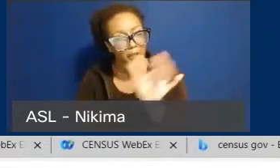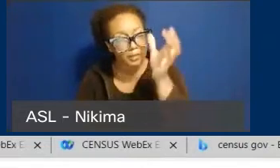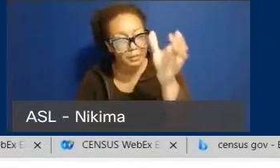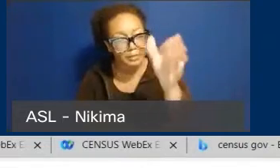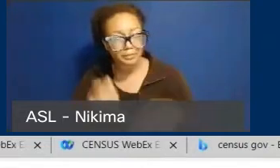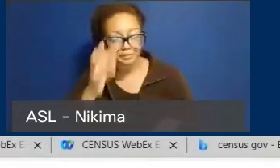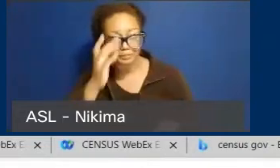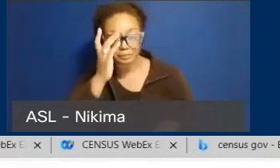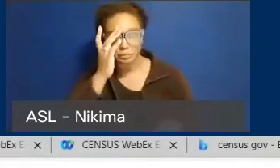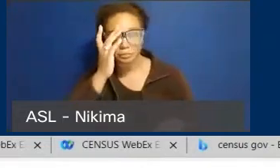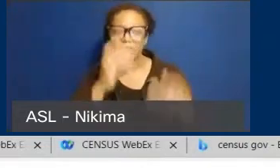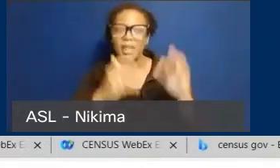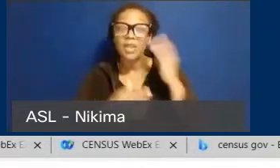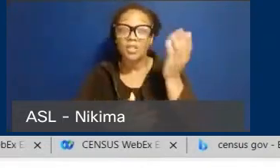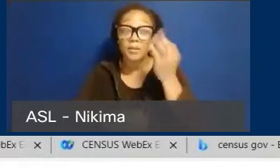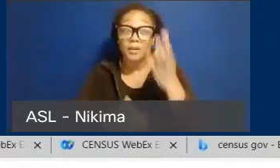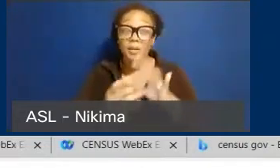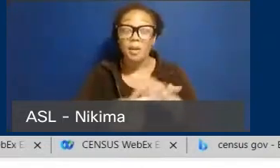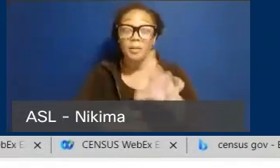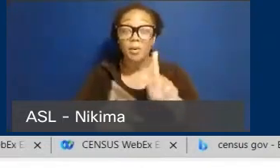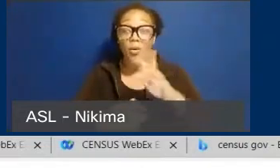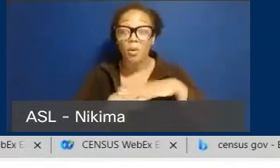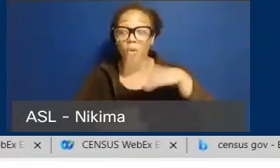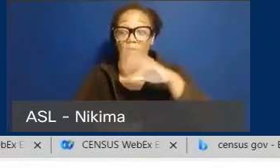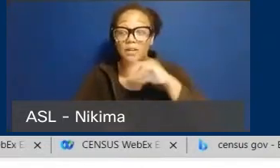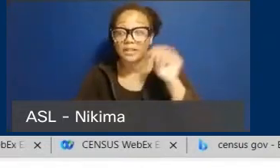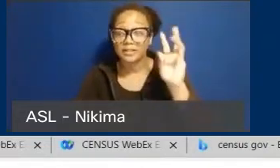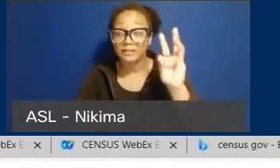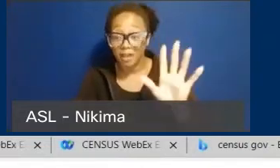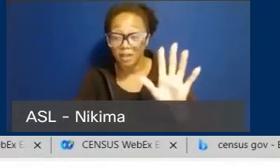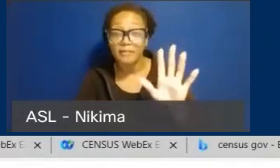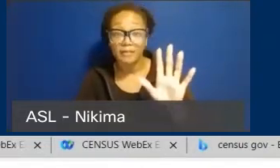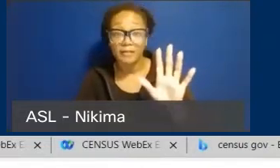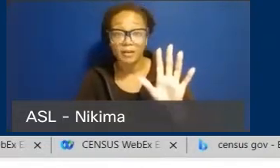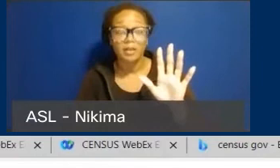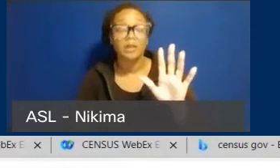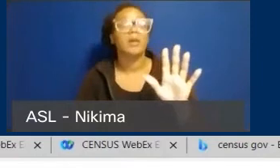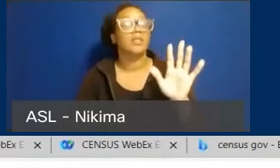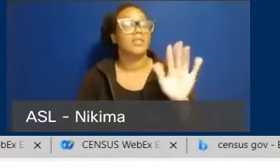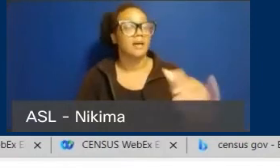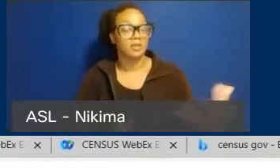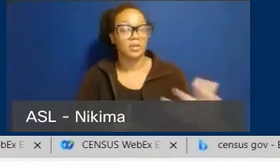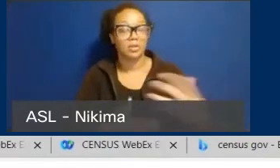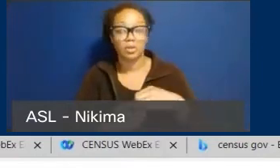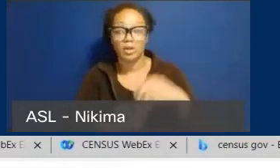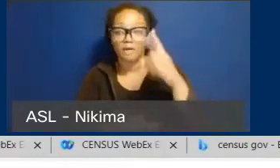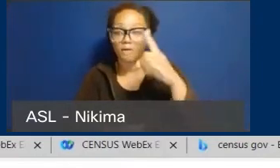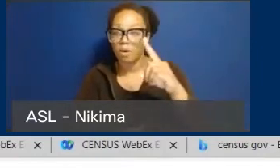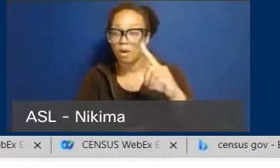on 65 and over is included in table